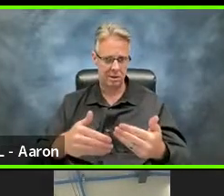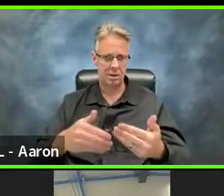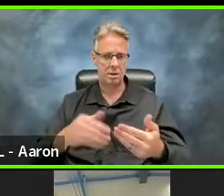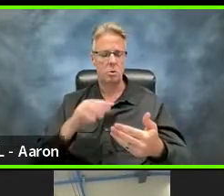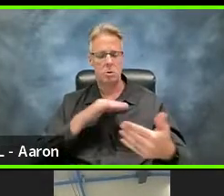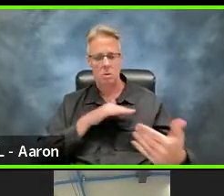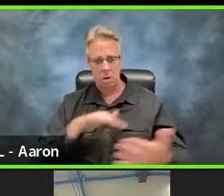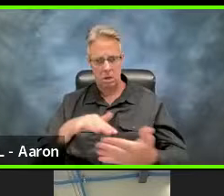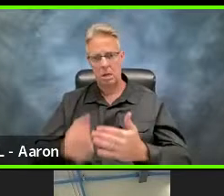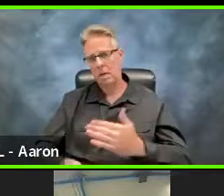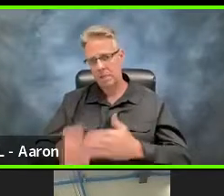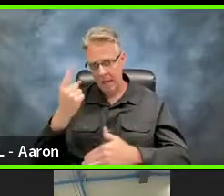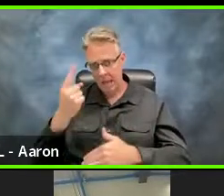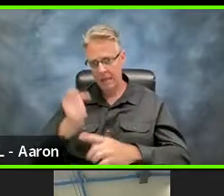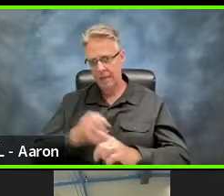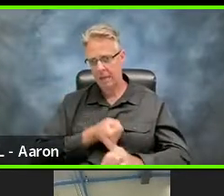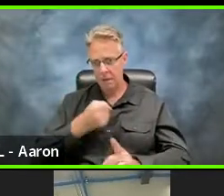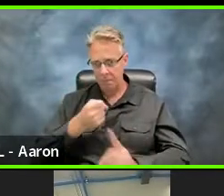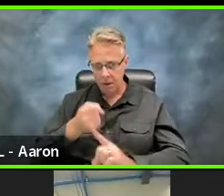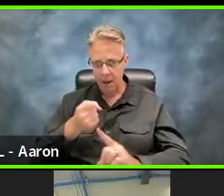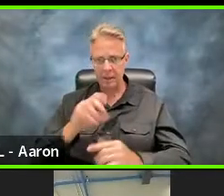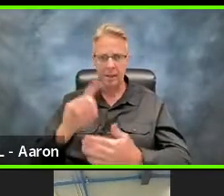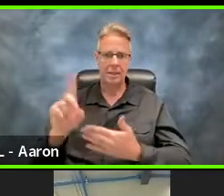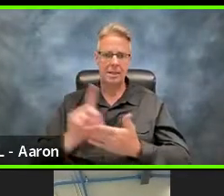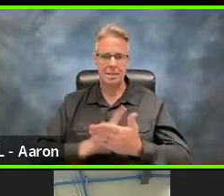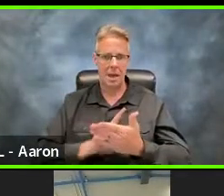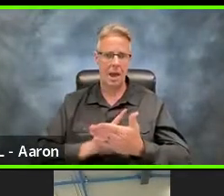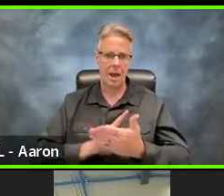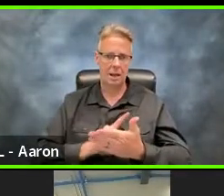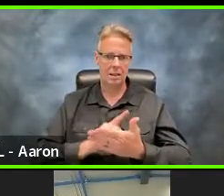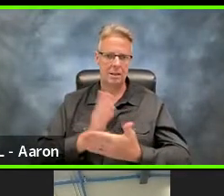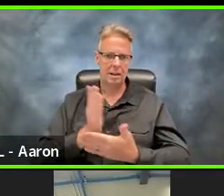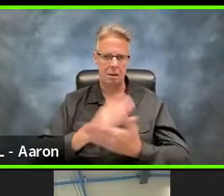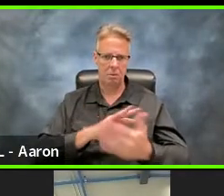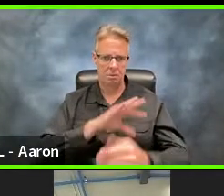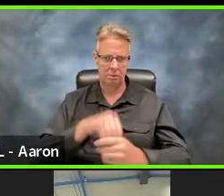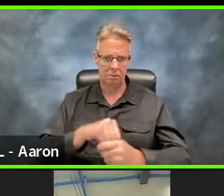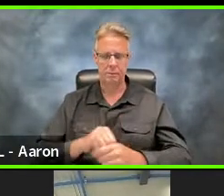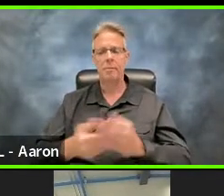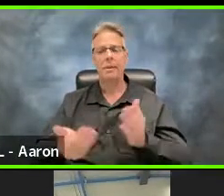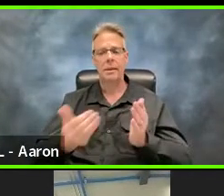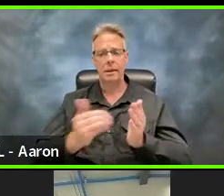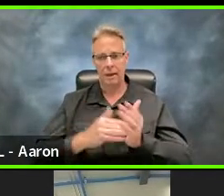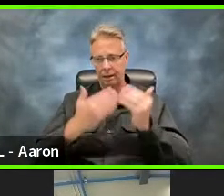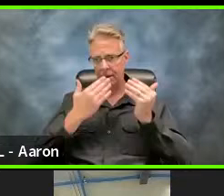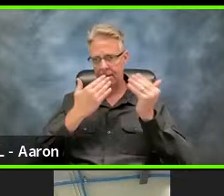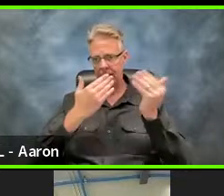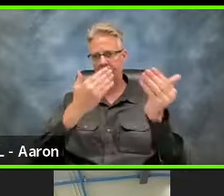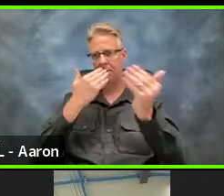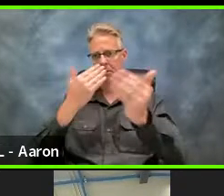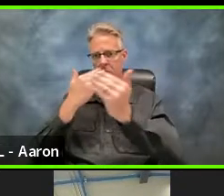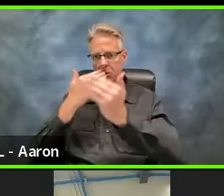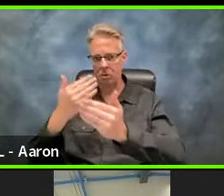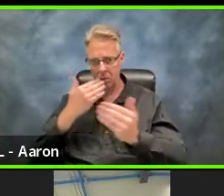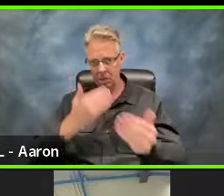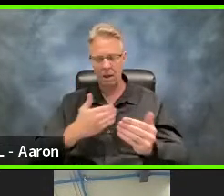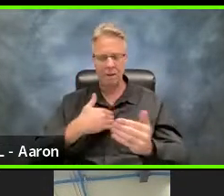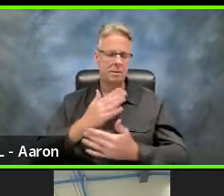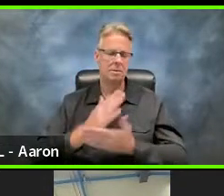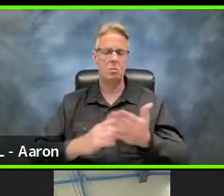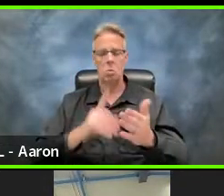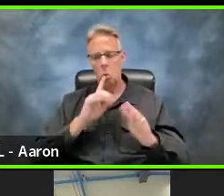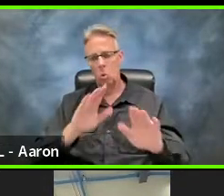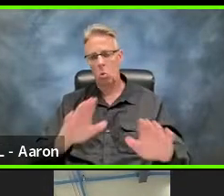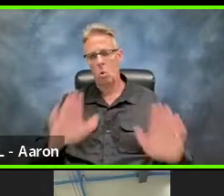understand impacts and design elements. So just want to thank everybody. We have some great